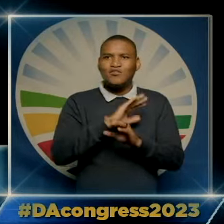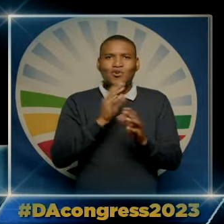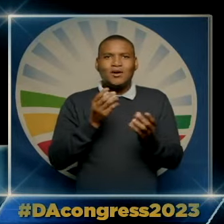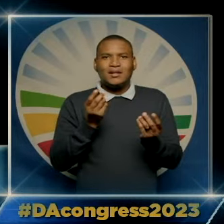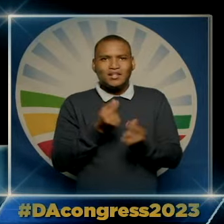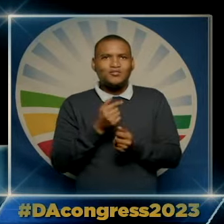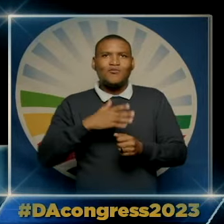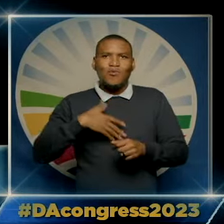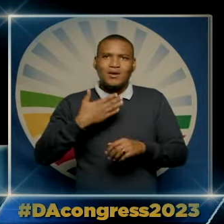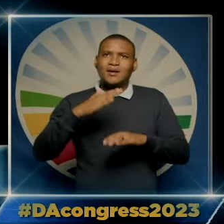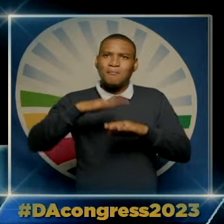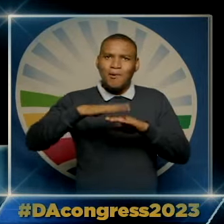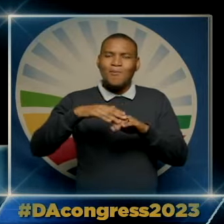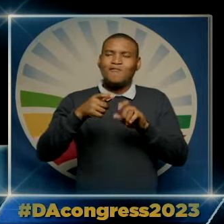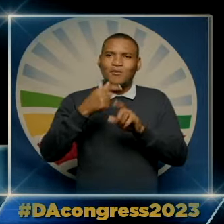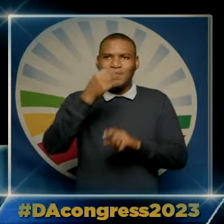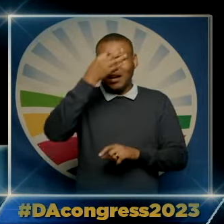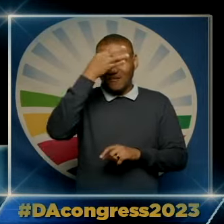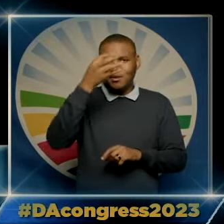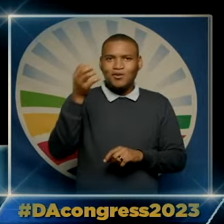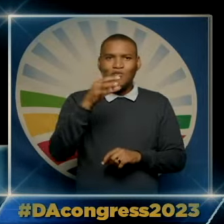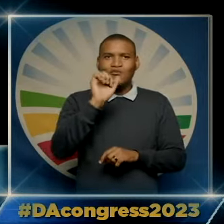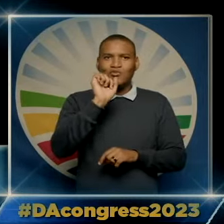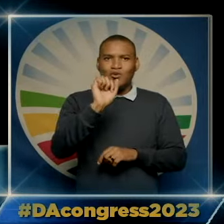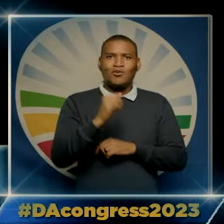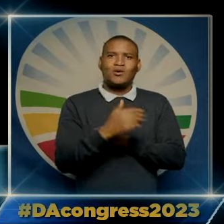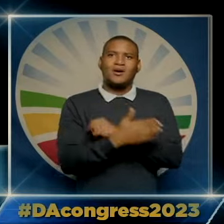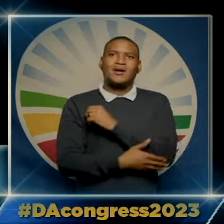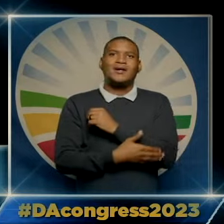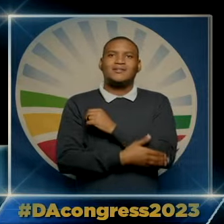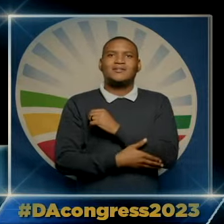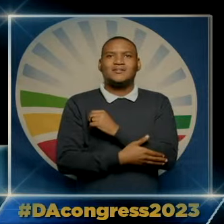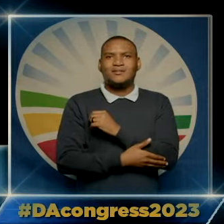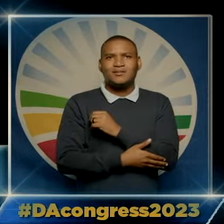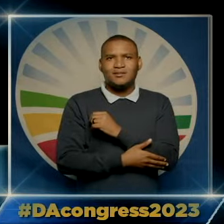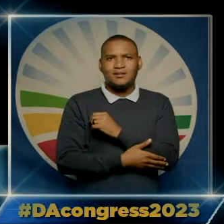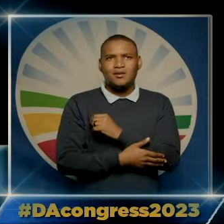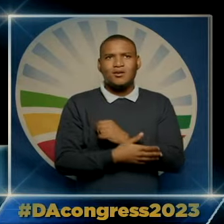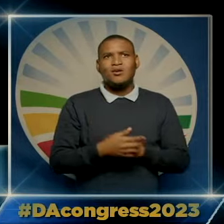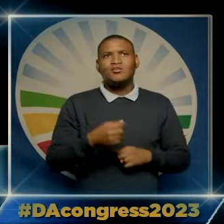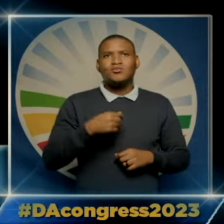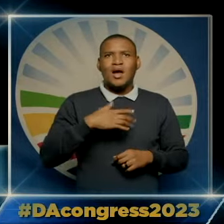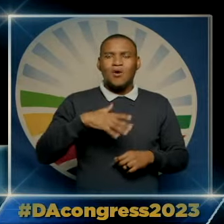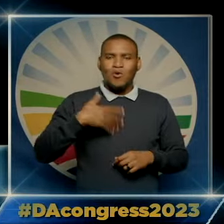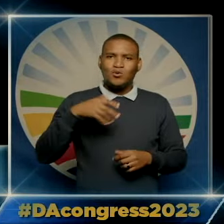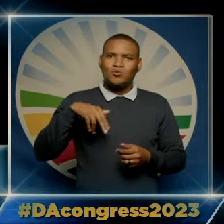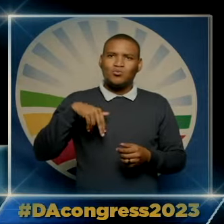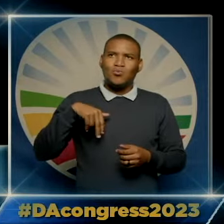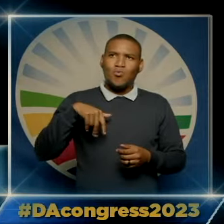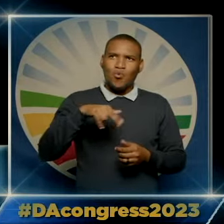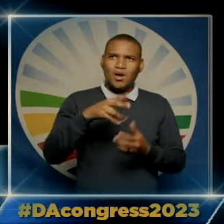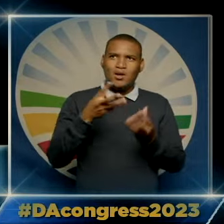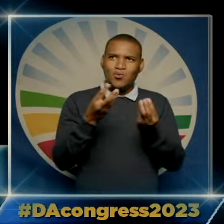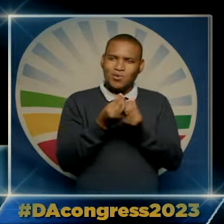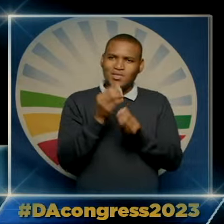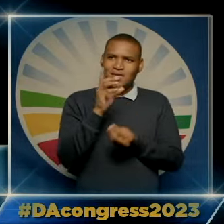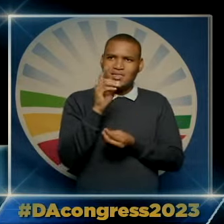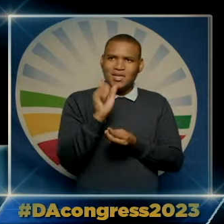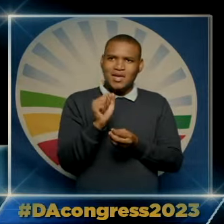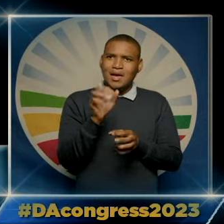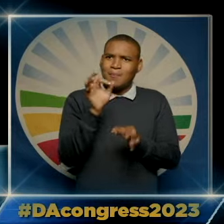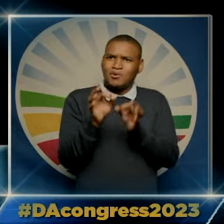wanting more from a government of your country. Dare to dream. And I want to work with the DA, a